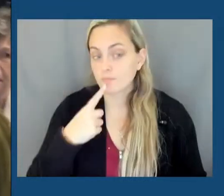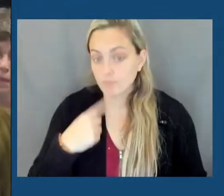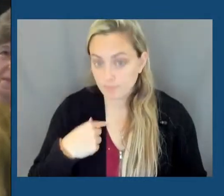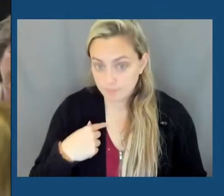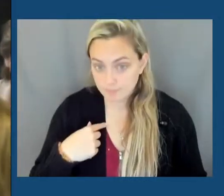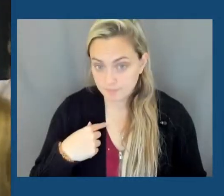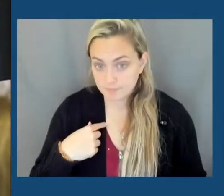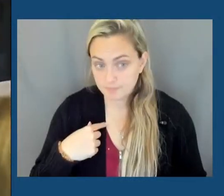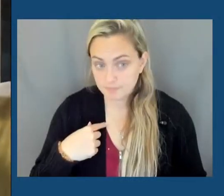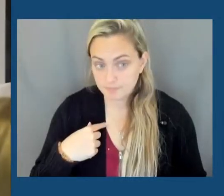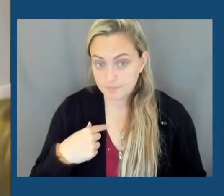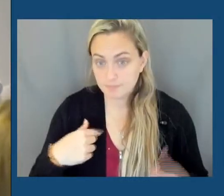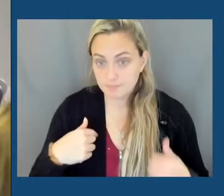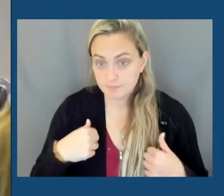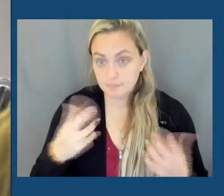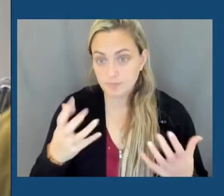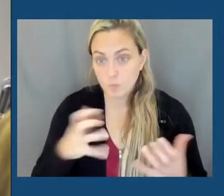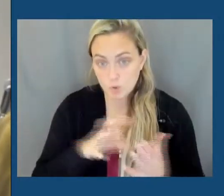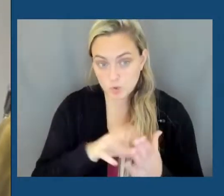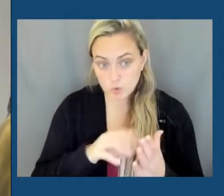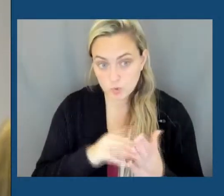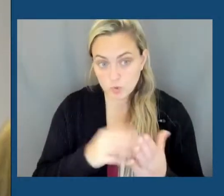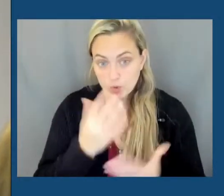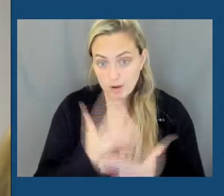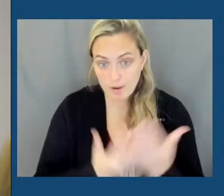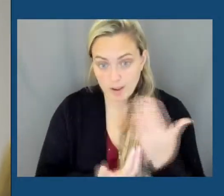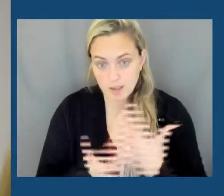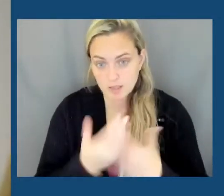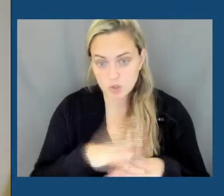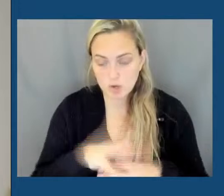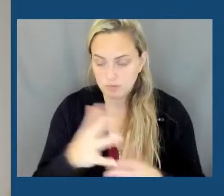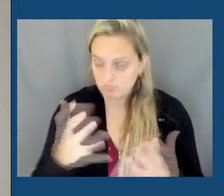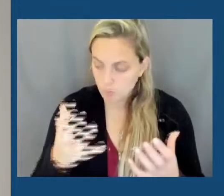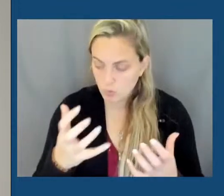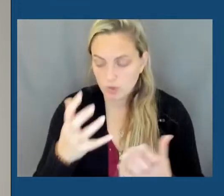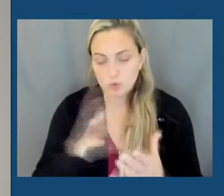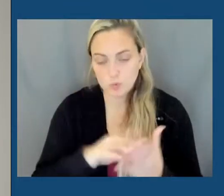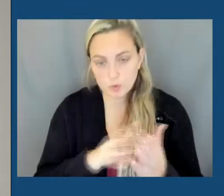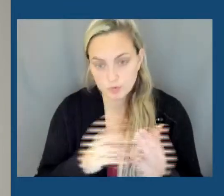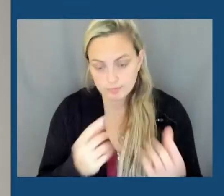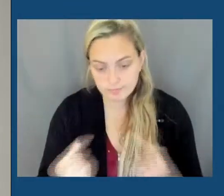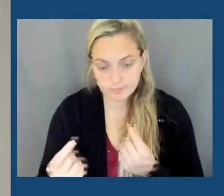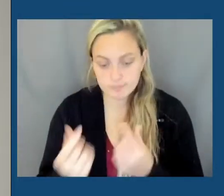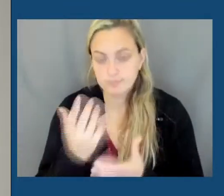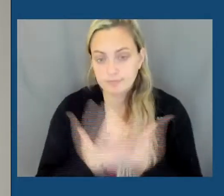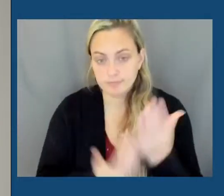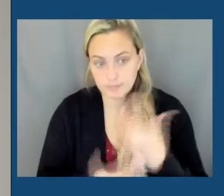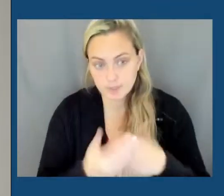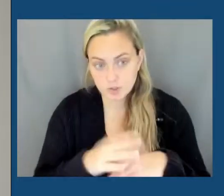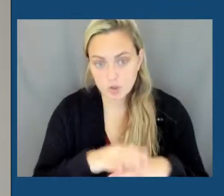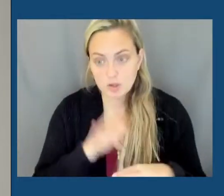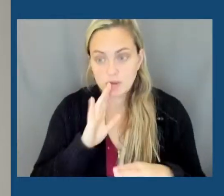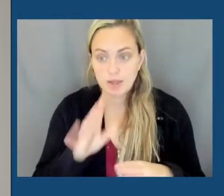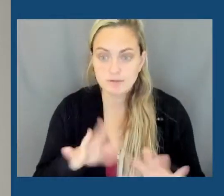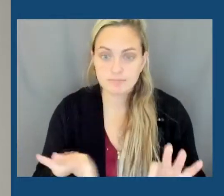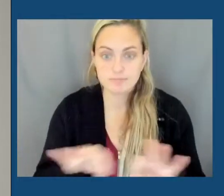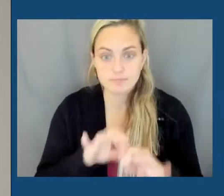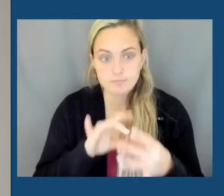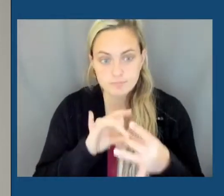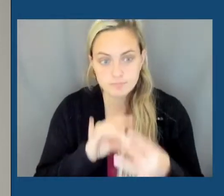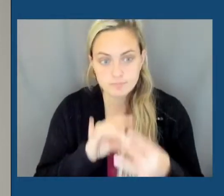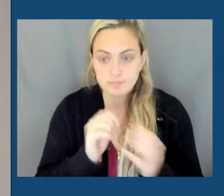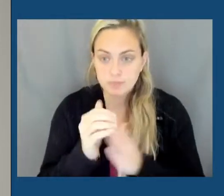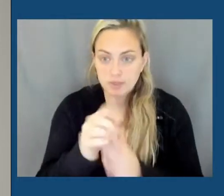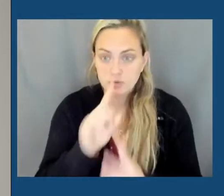was, I want to learn hands-on, right? I want to learn in a hands-on way that's relevant, that will lead to an